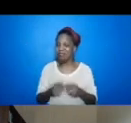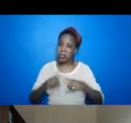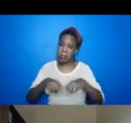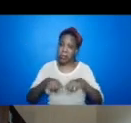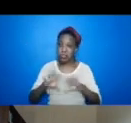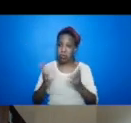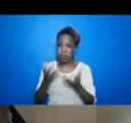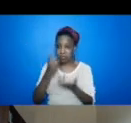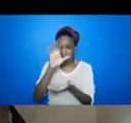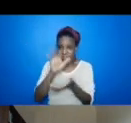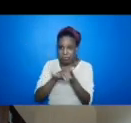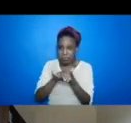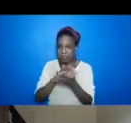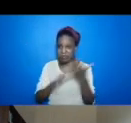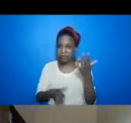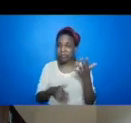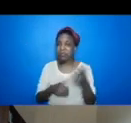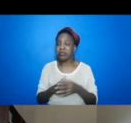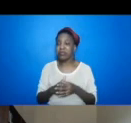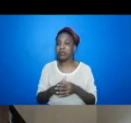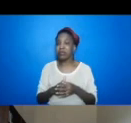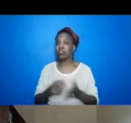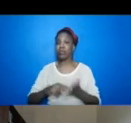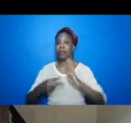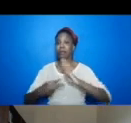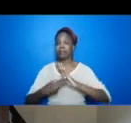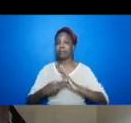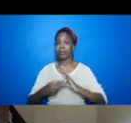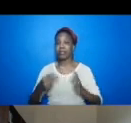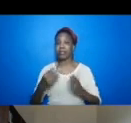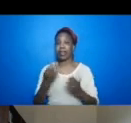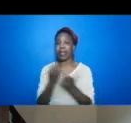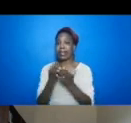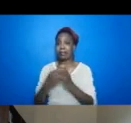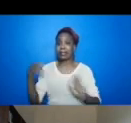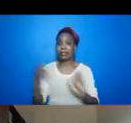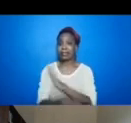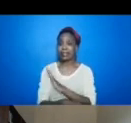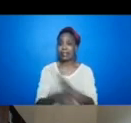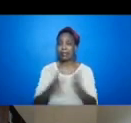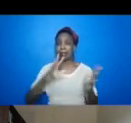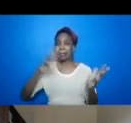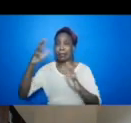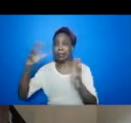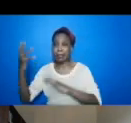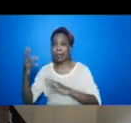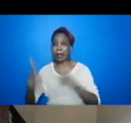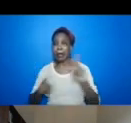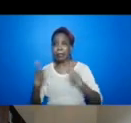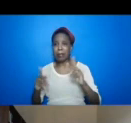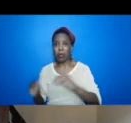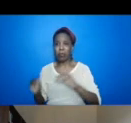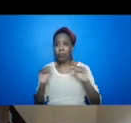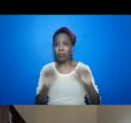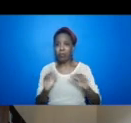which then means during a pandemic or during global downturn, when people are moving in with their families, or you hear these news reports from time to time